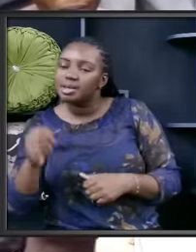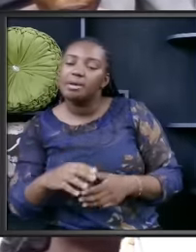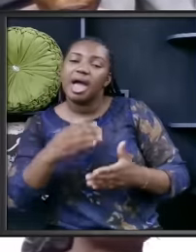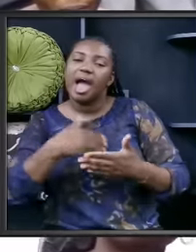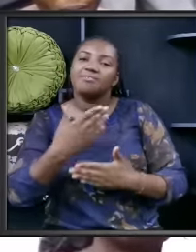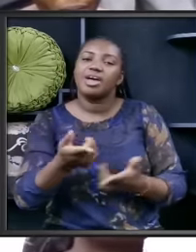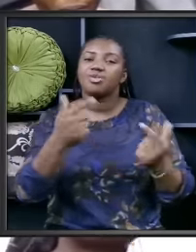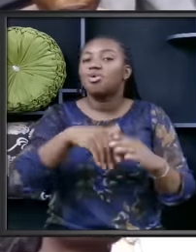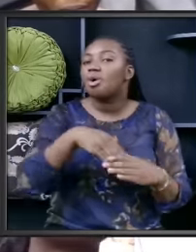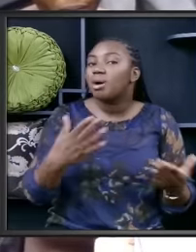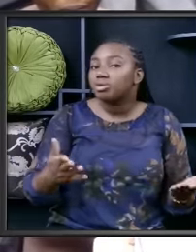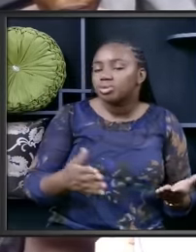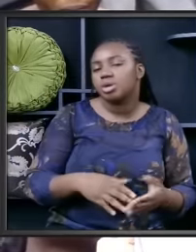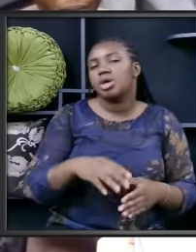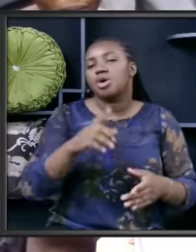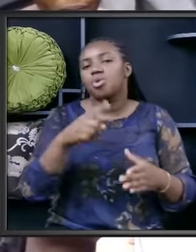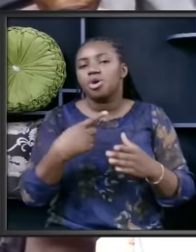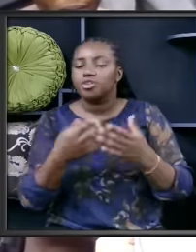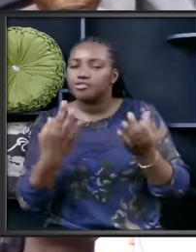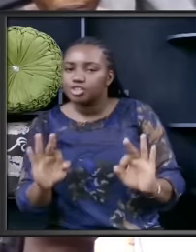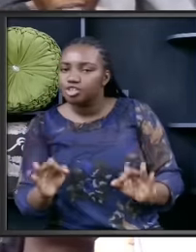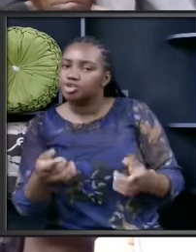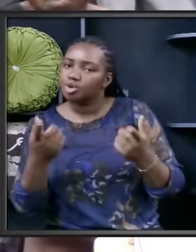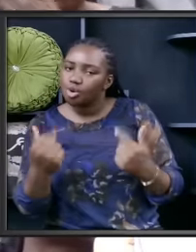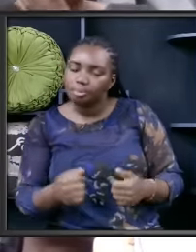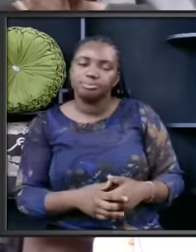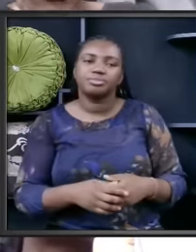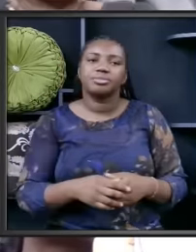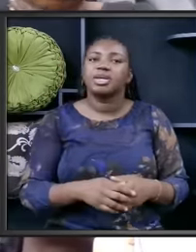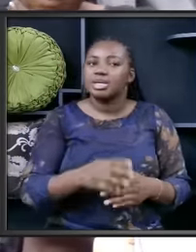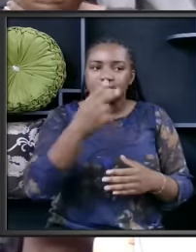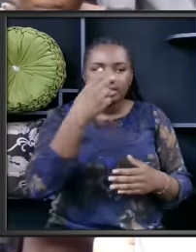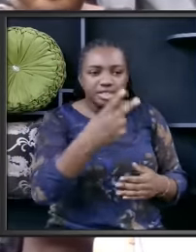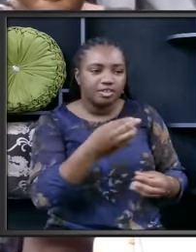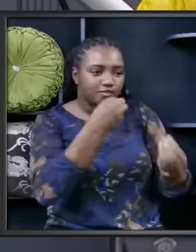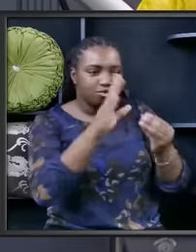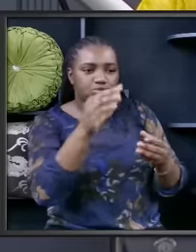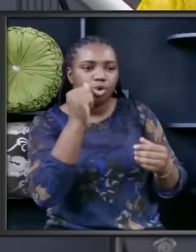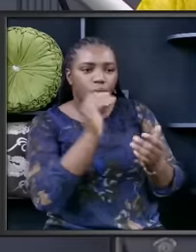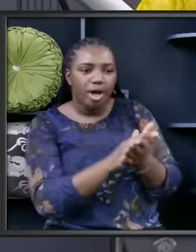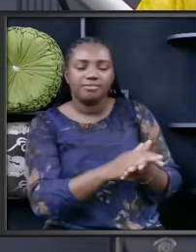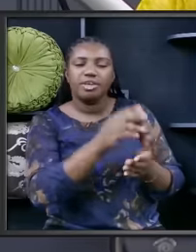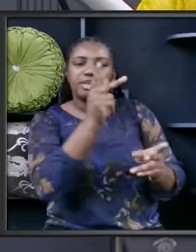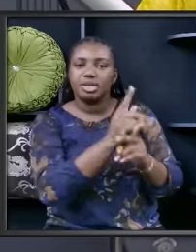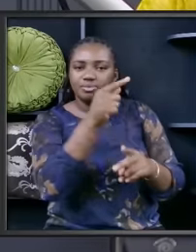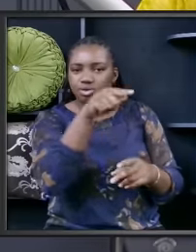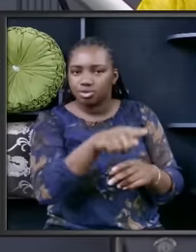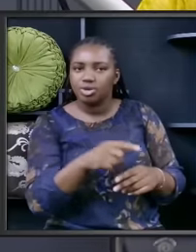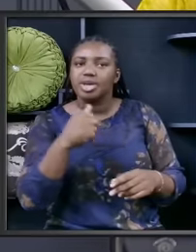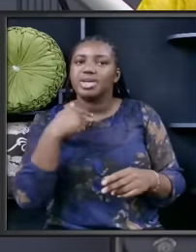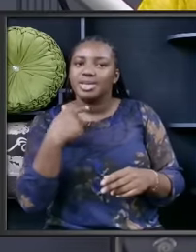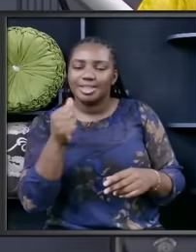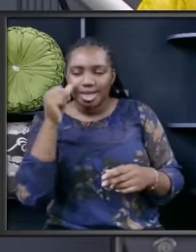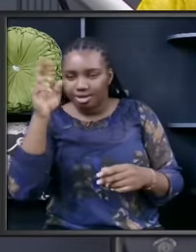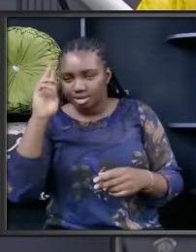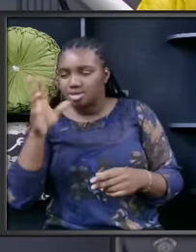Now he come out. Mama say, see the food where your wife keep for you. He said, no, Mama, you don't chop for a back licky. You know